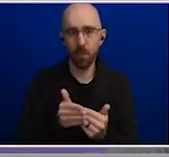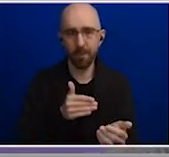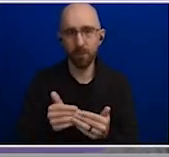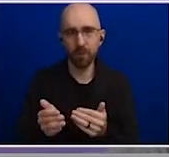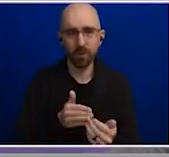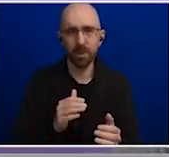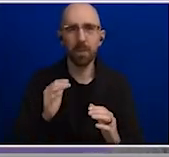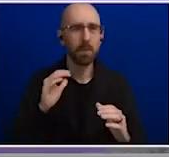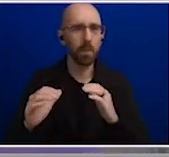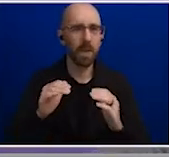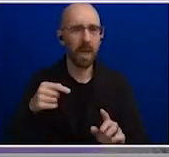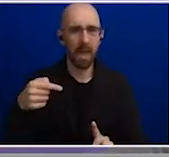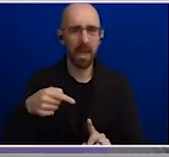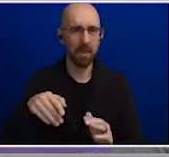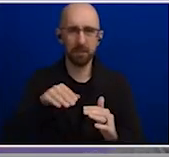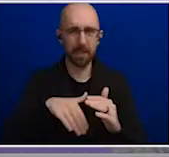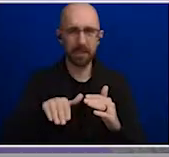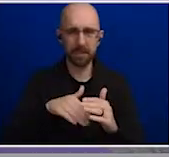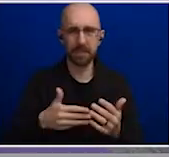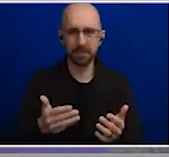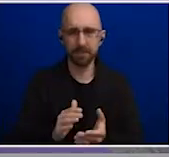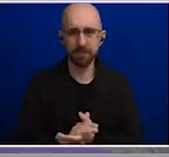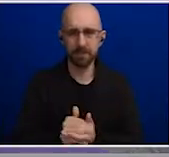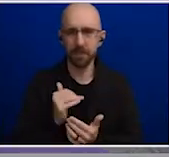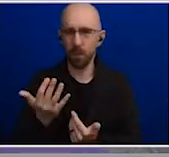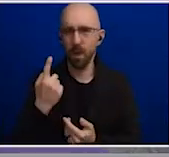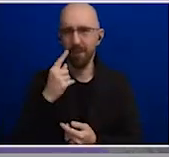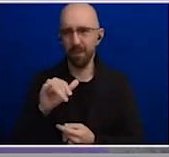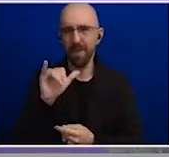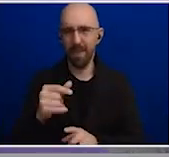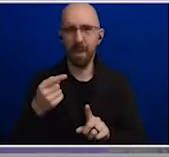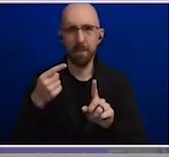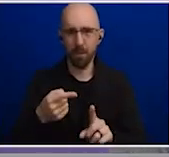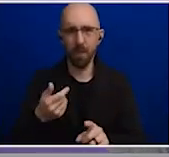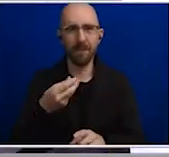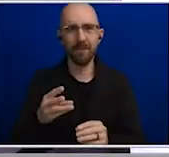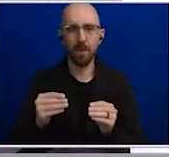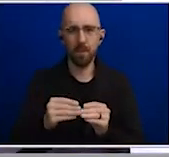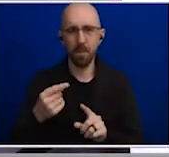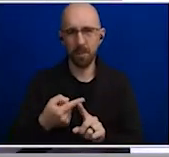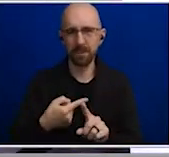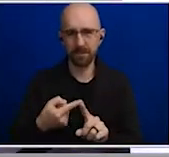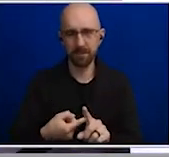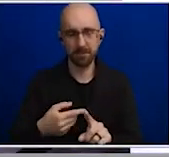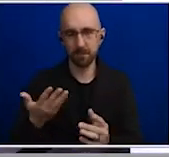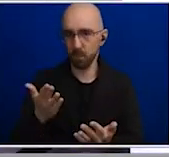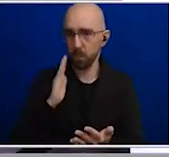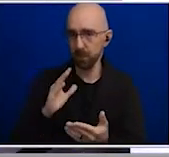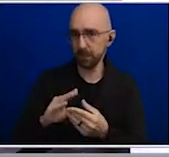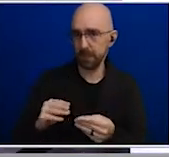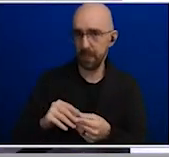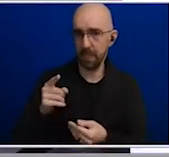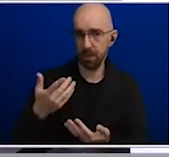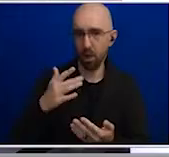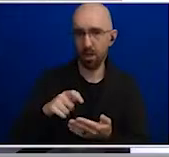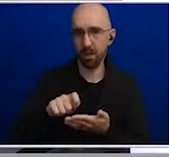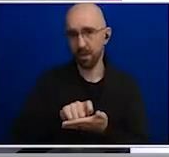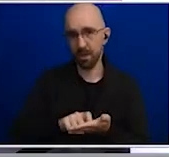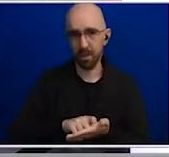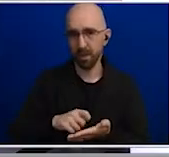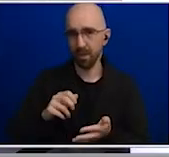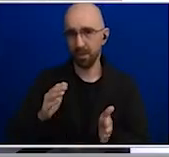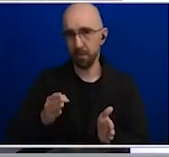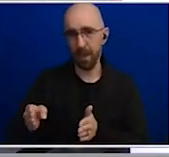basically. So I'm just waiting for that point. It's got a few more months. Yeah. You know what you're going to say? Have you already been crafting it in your mind? Yeah. I